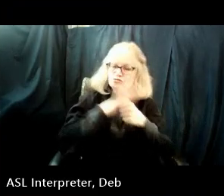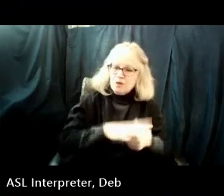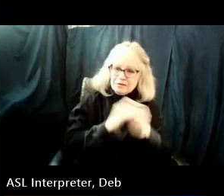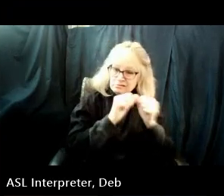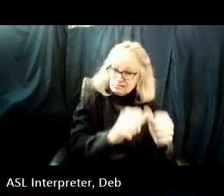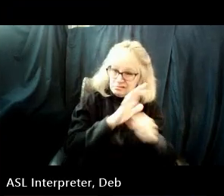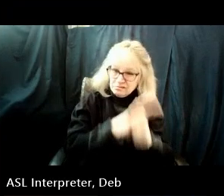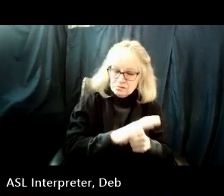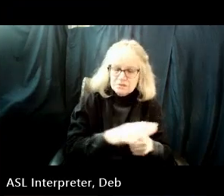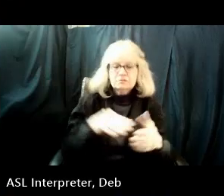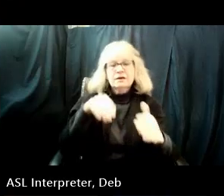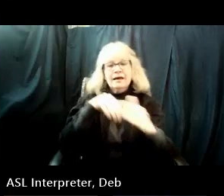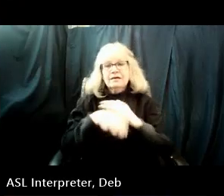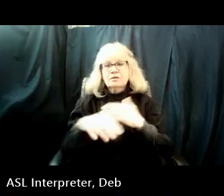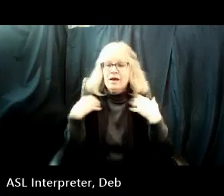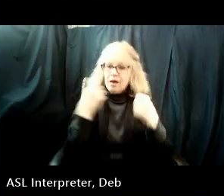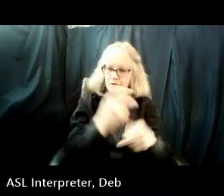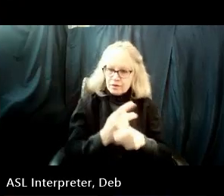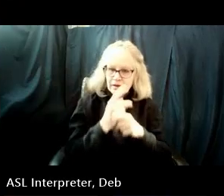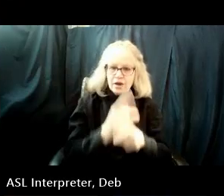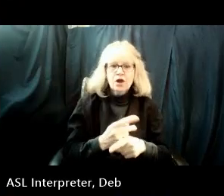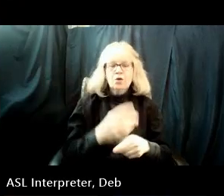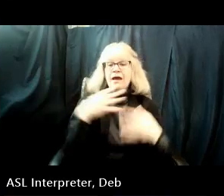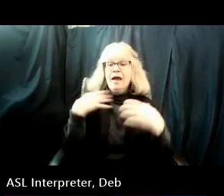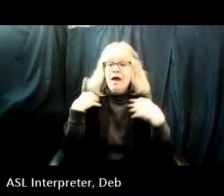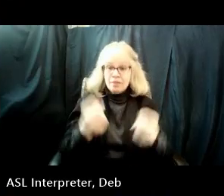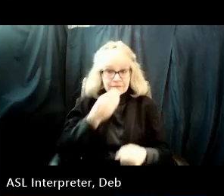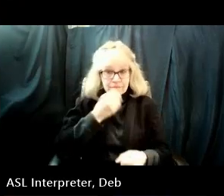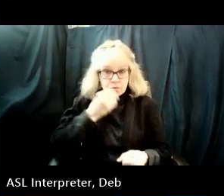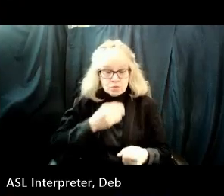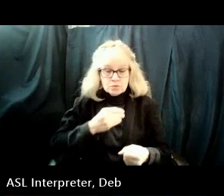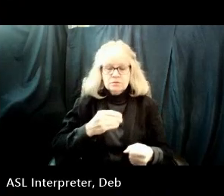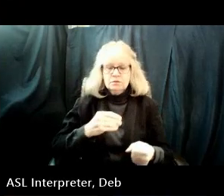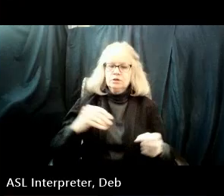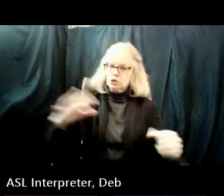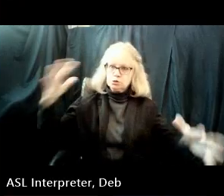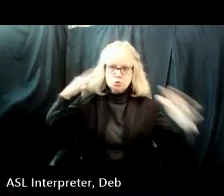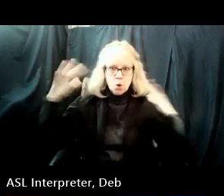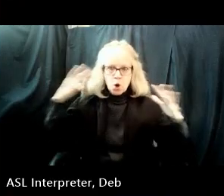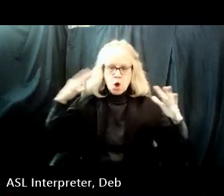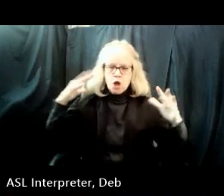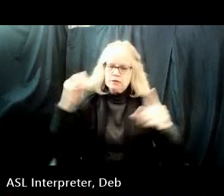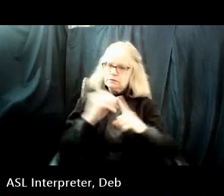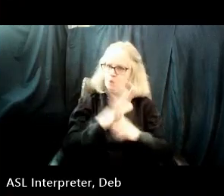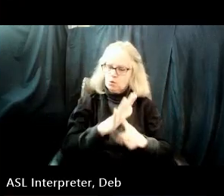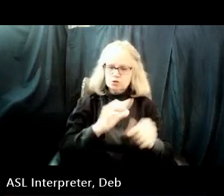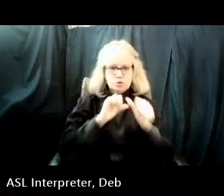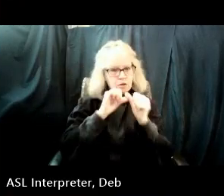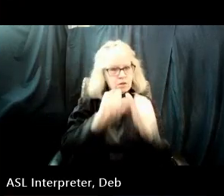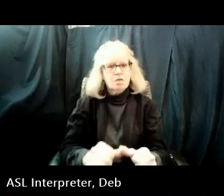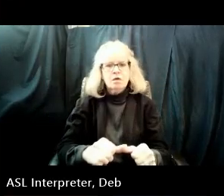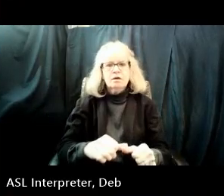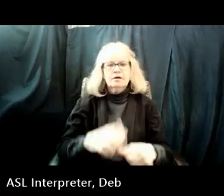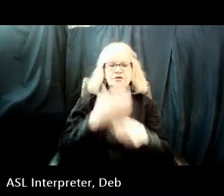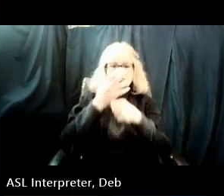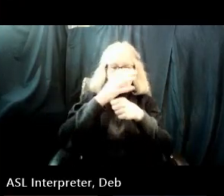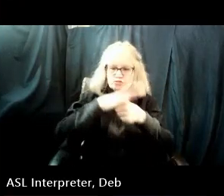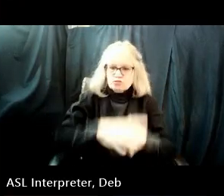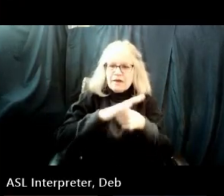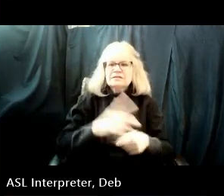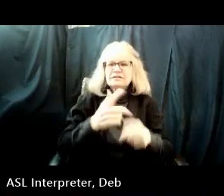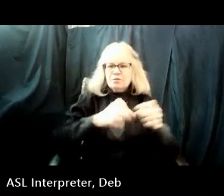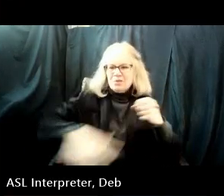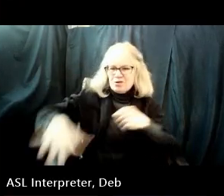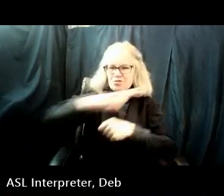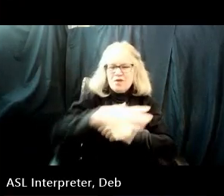to healthcare and healthy foods, chronic noise exposure, the psychosocial stress from living around concentrated poverty